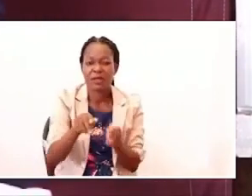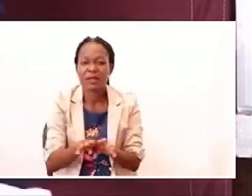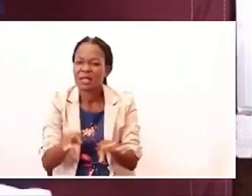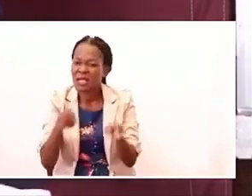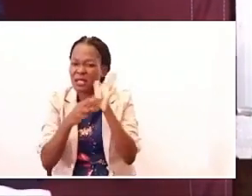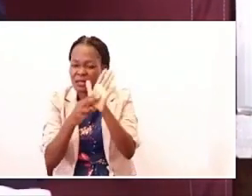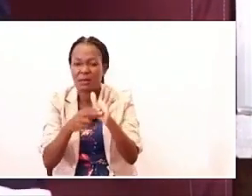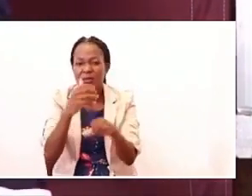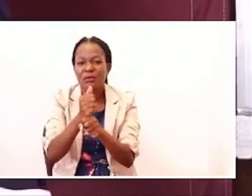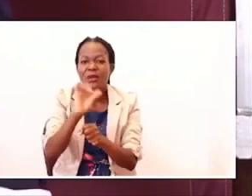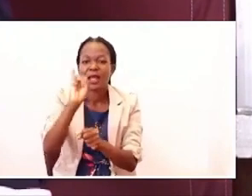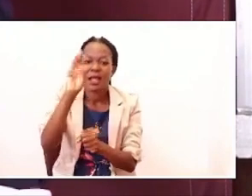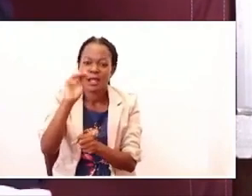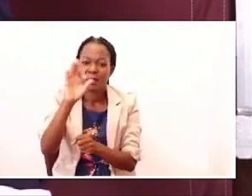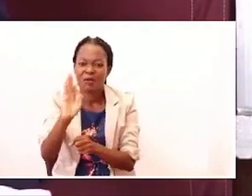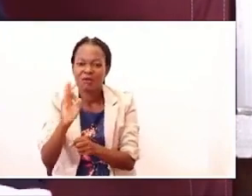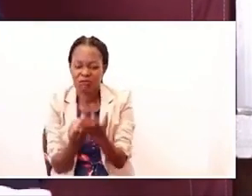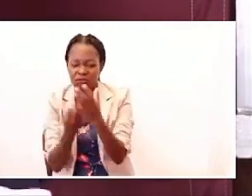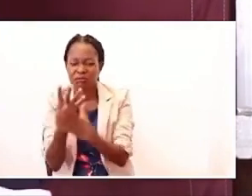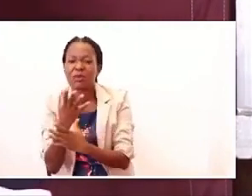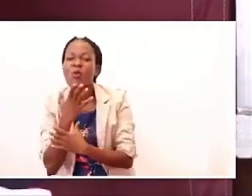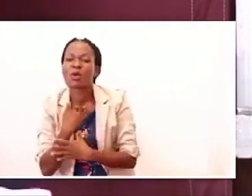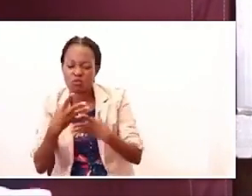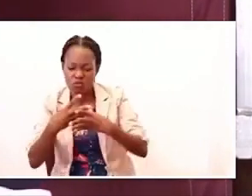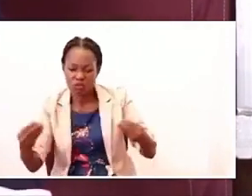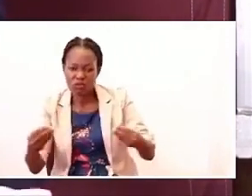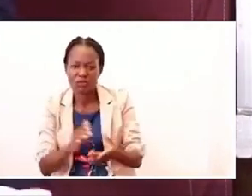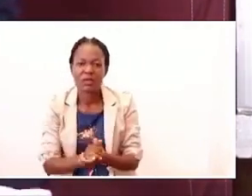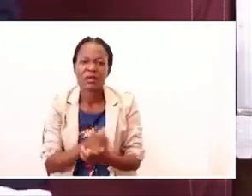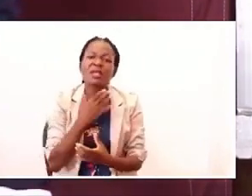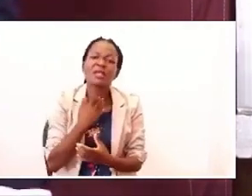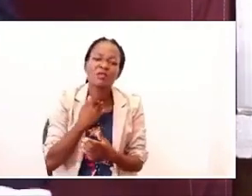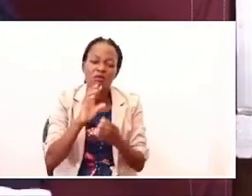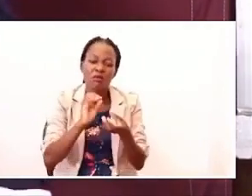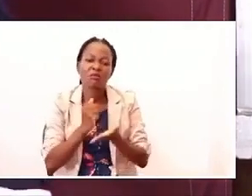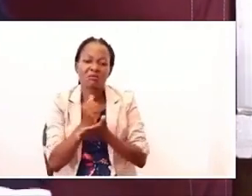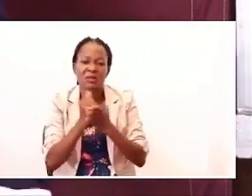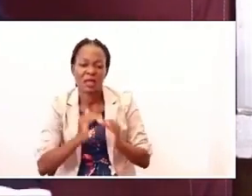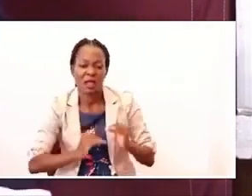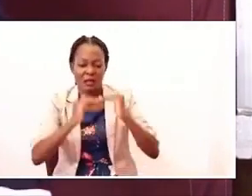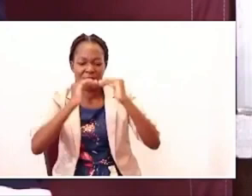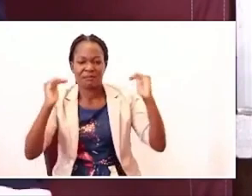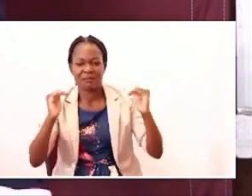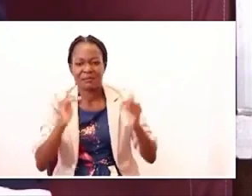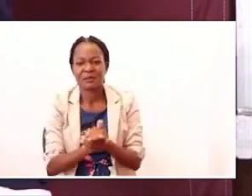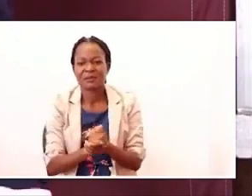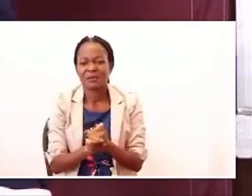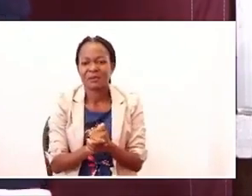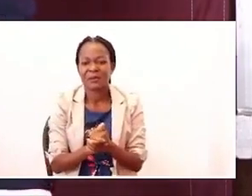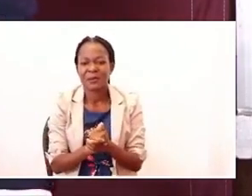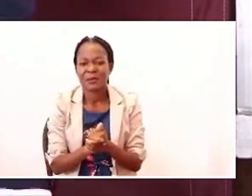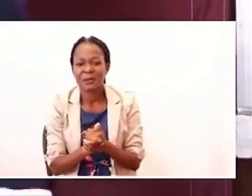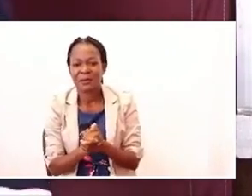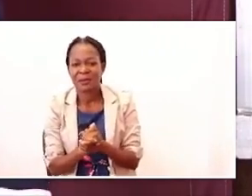They are to address the need for exchange rate alignment as a result of the end of the